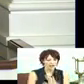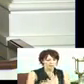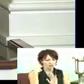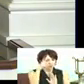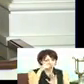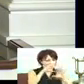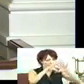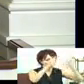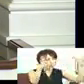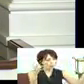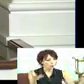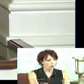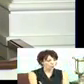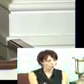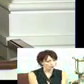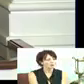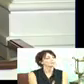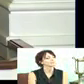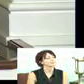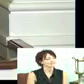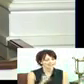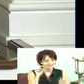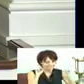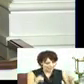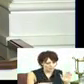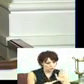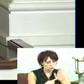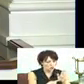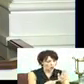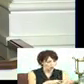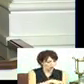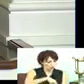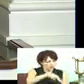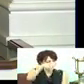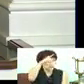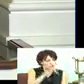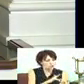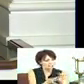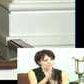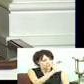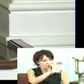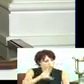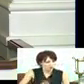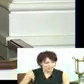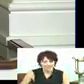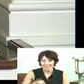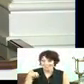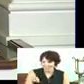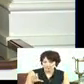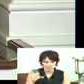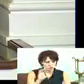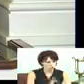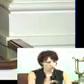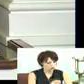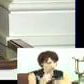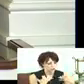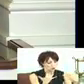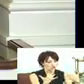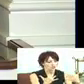presence of the risen Jesus Christ in this congregation, in this community, and in our